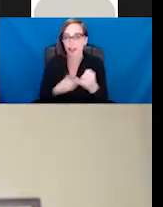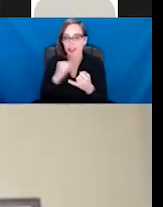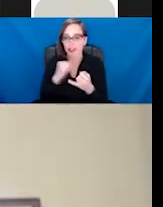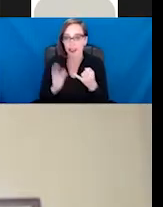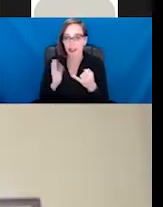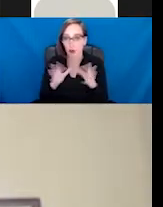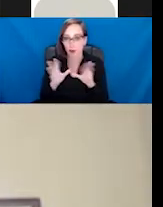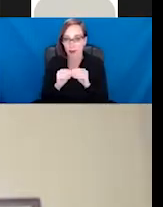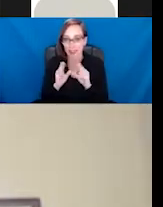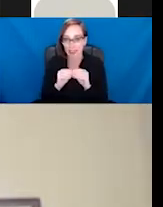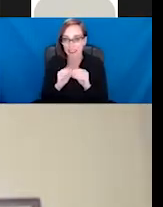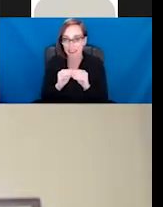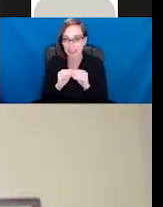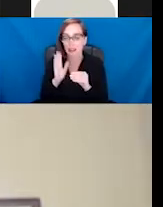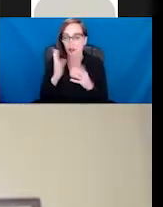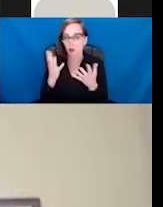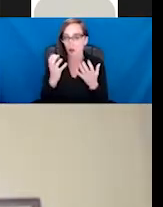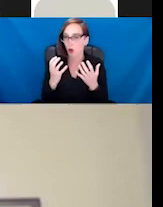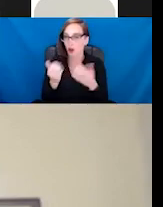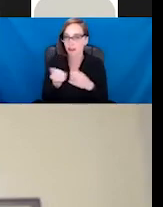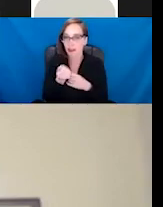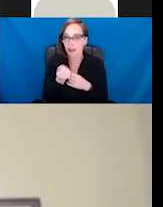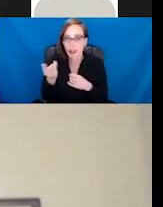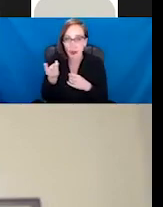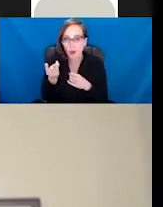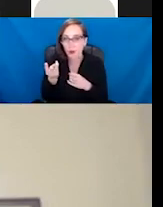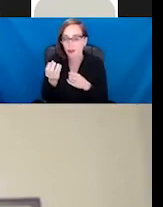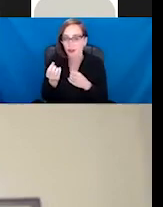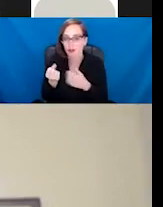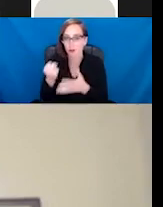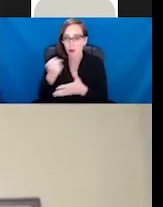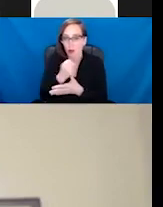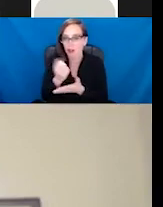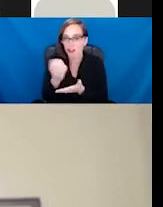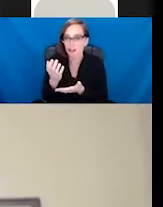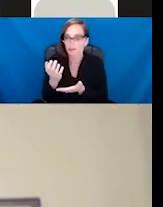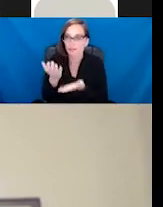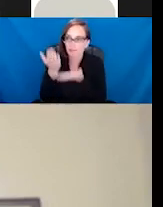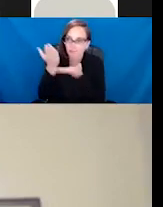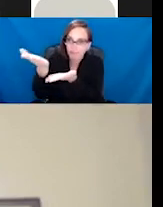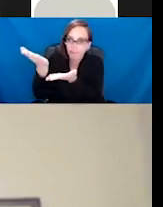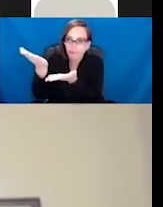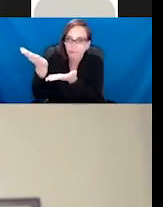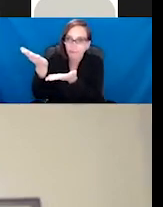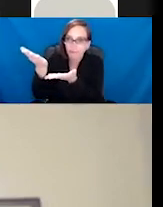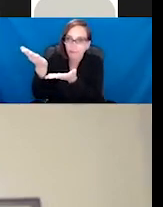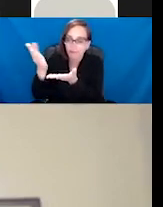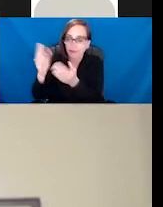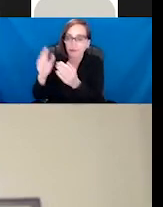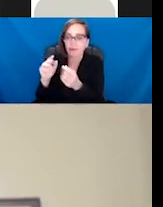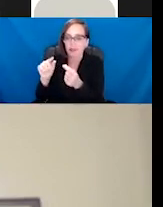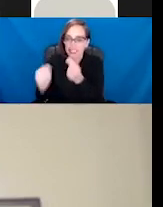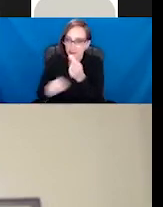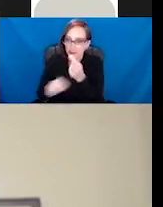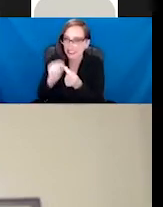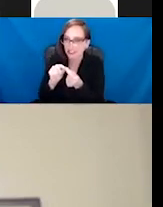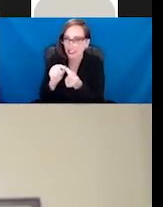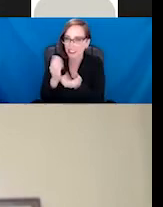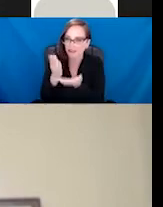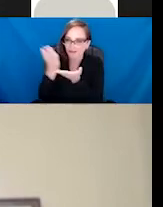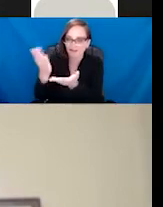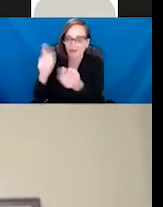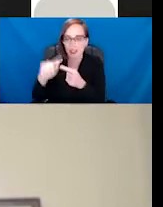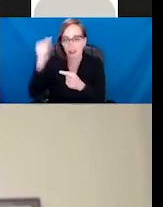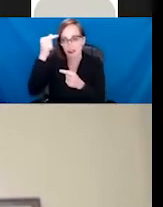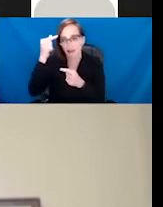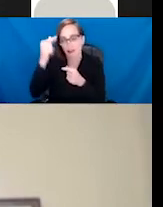a handful of priority areas that actually get pretty specific. So lots to come